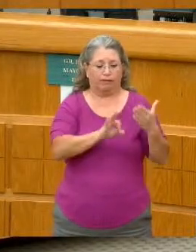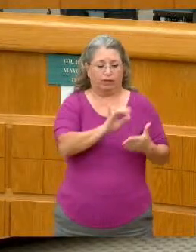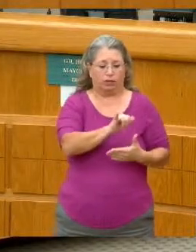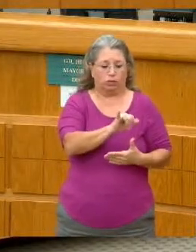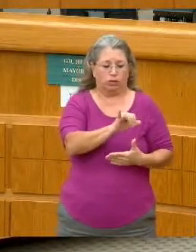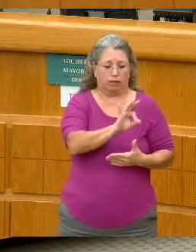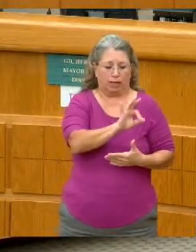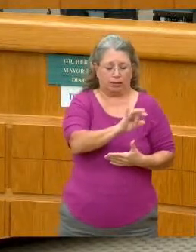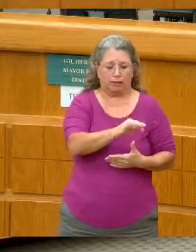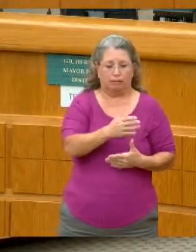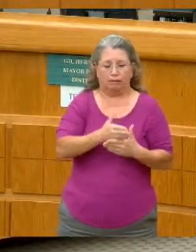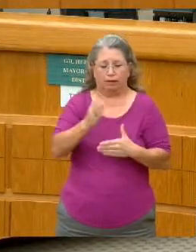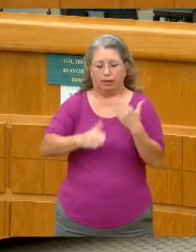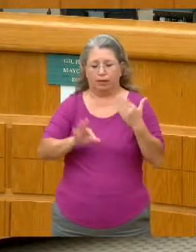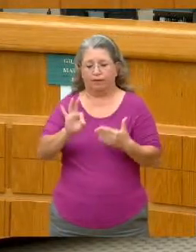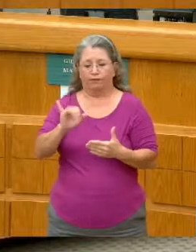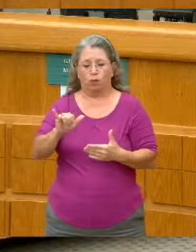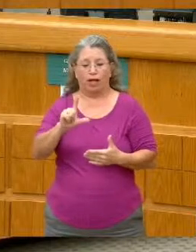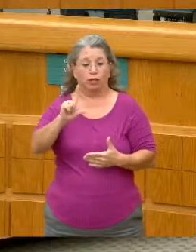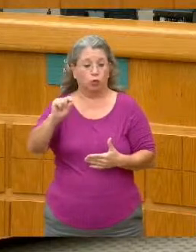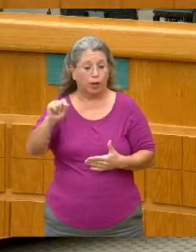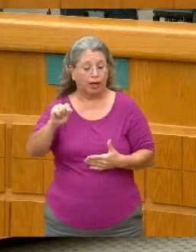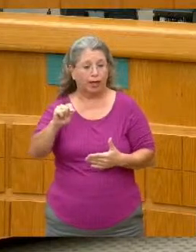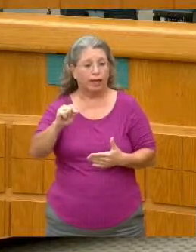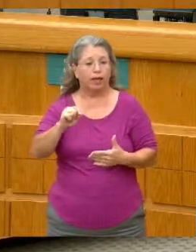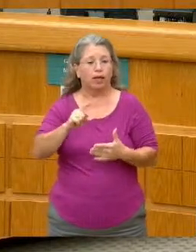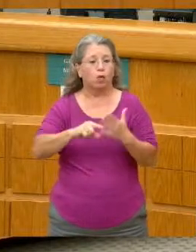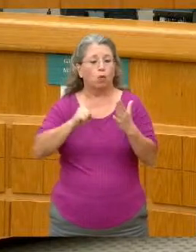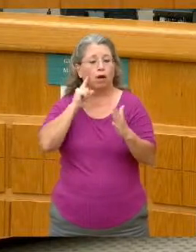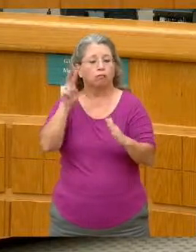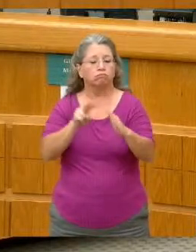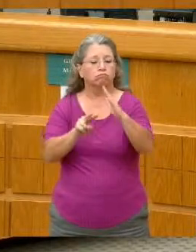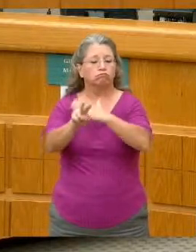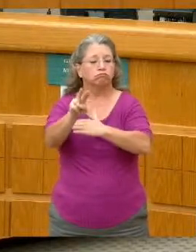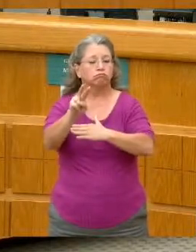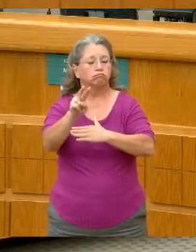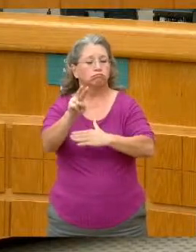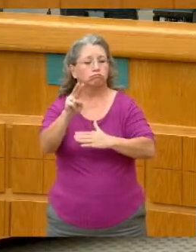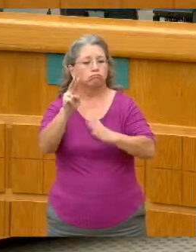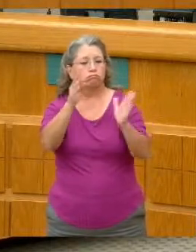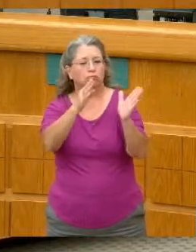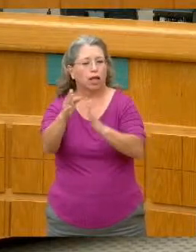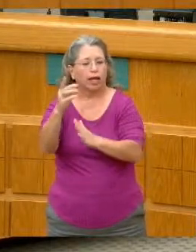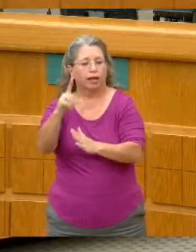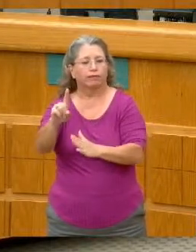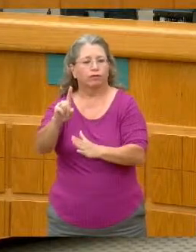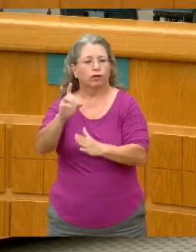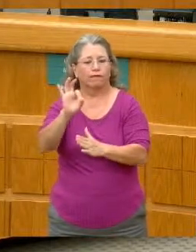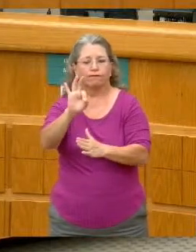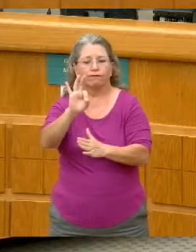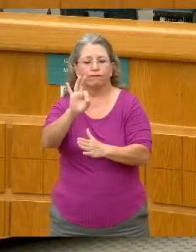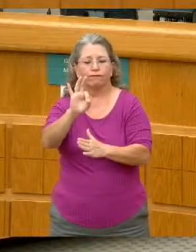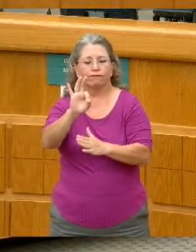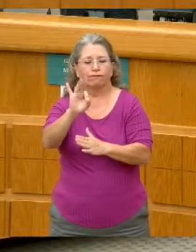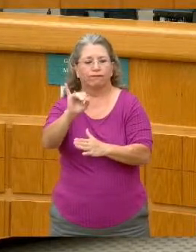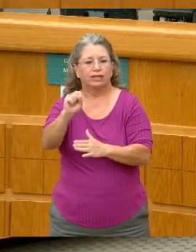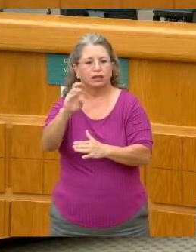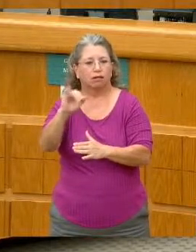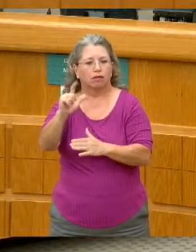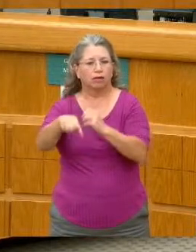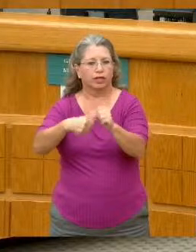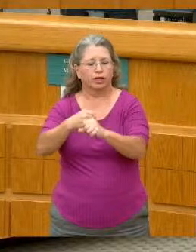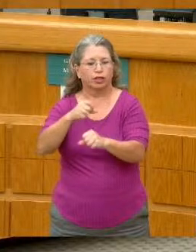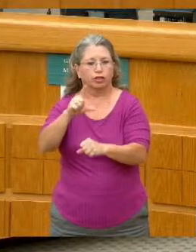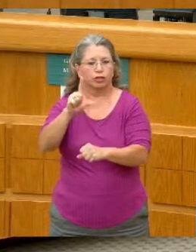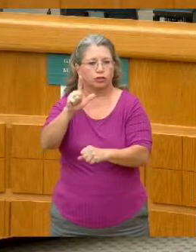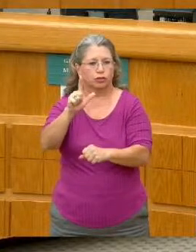and what we think we're going to be looking at in 21, and in terms of what those costs related to